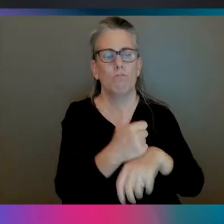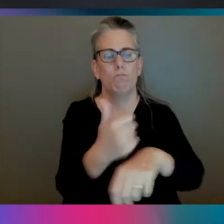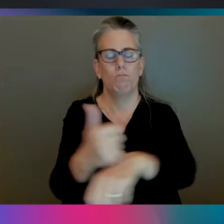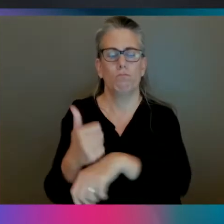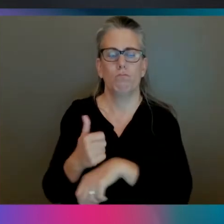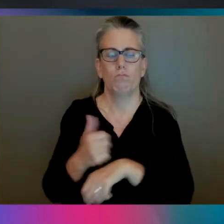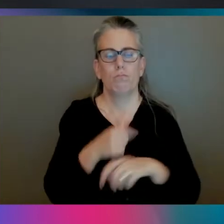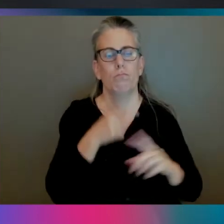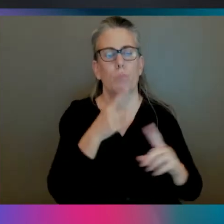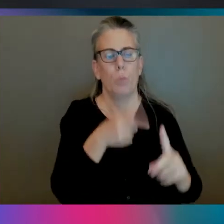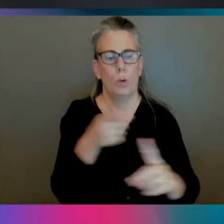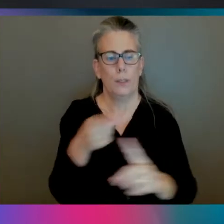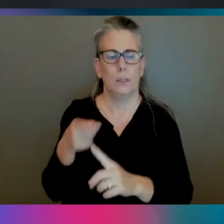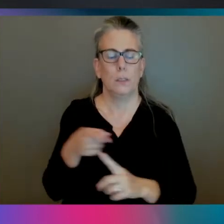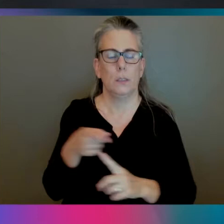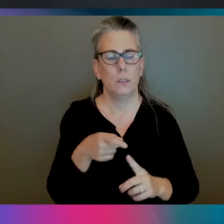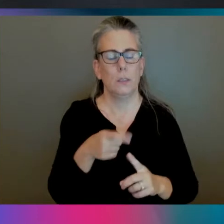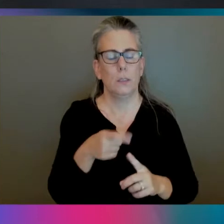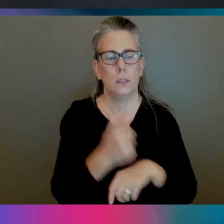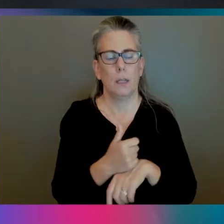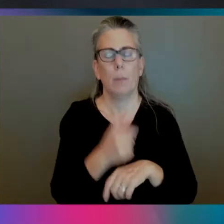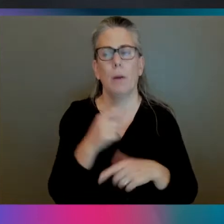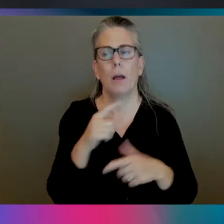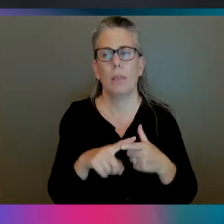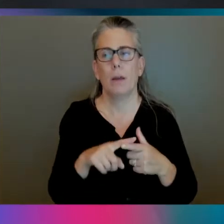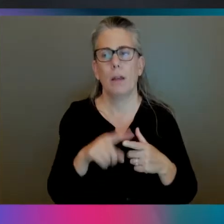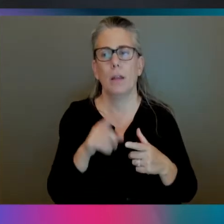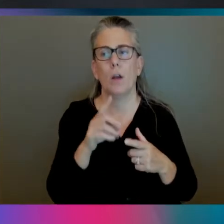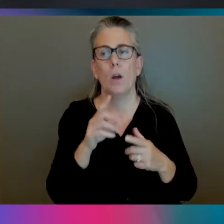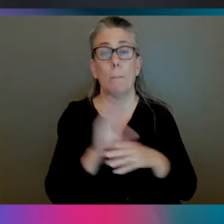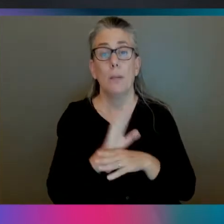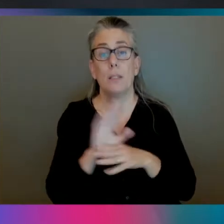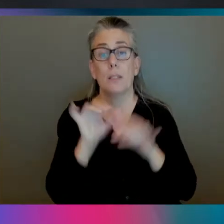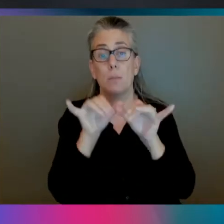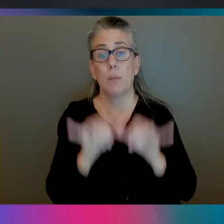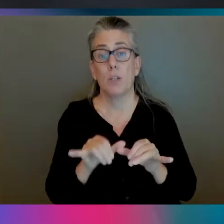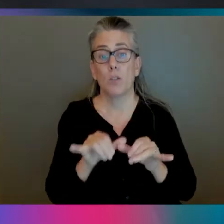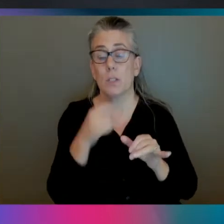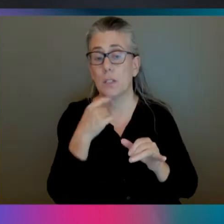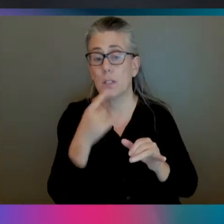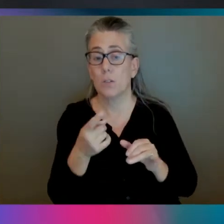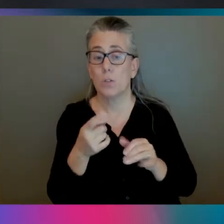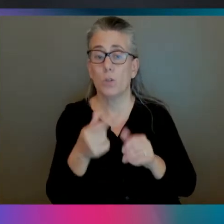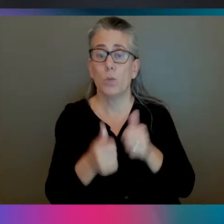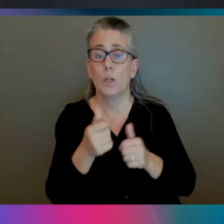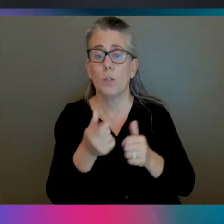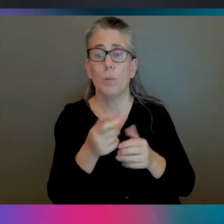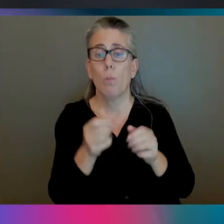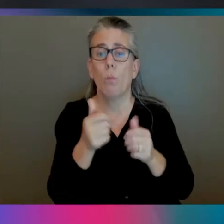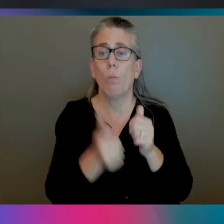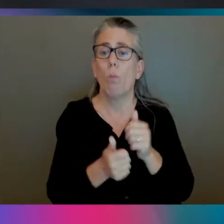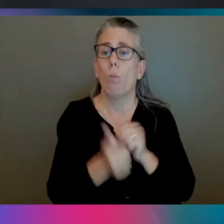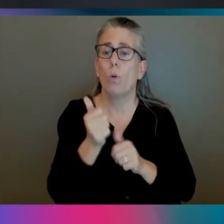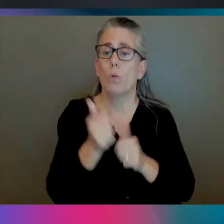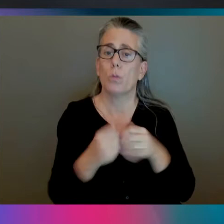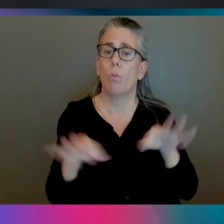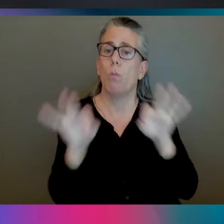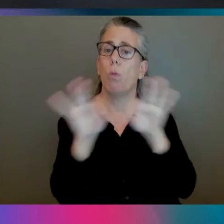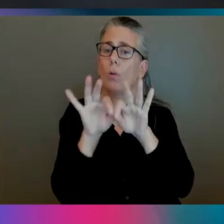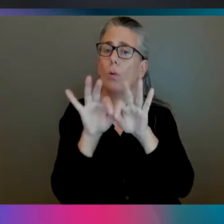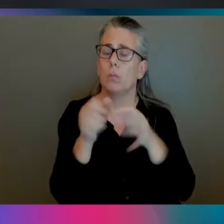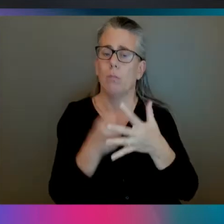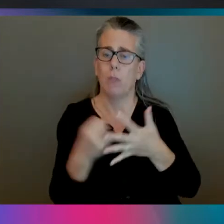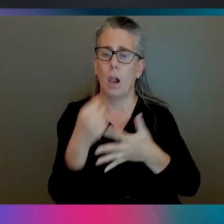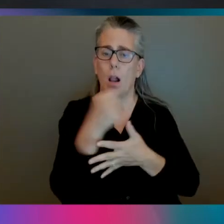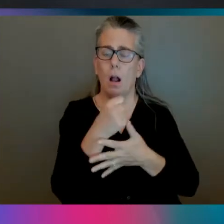time, as your business metrics are telling you which of those is the better one, you start weeding them off until you're down to the last more couple. And more